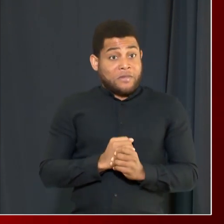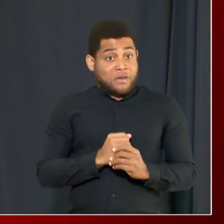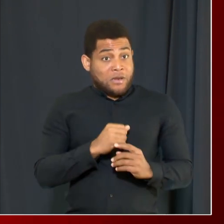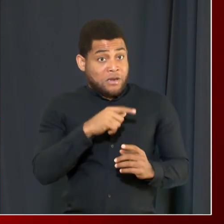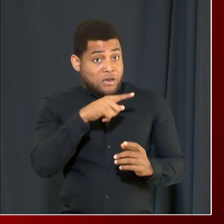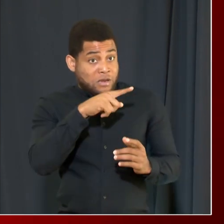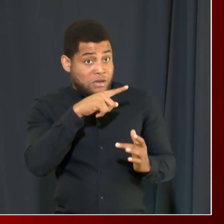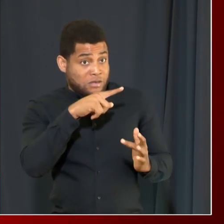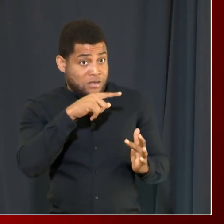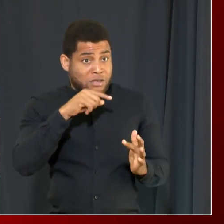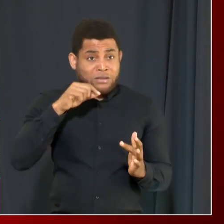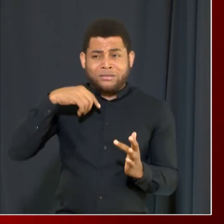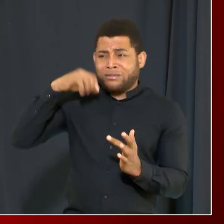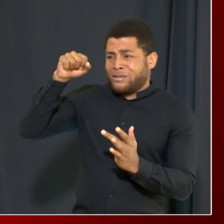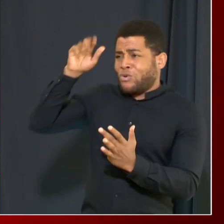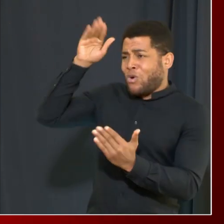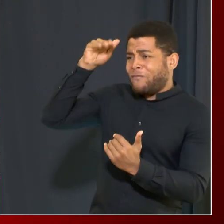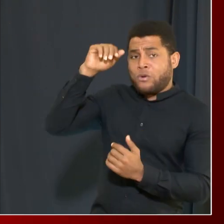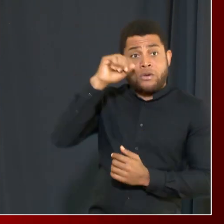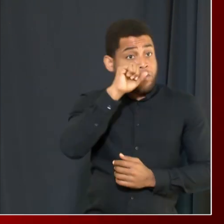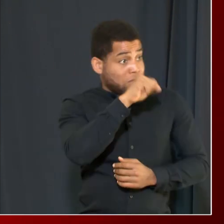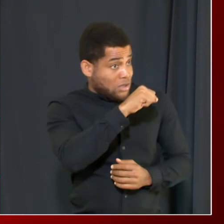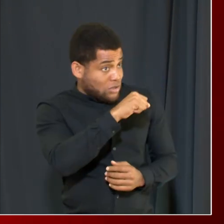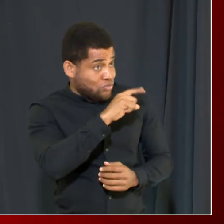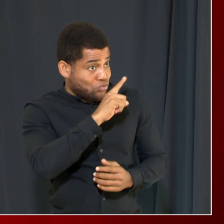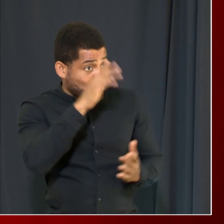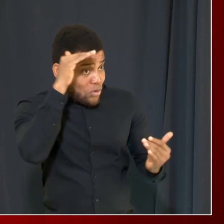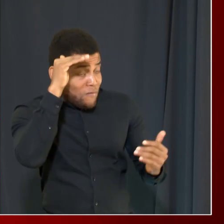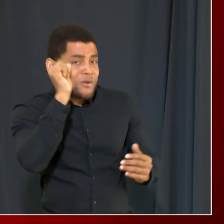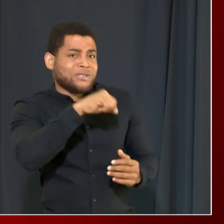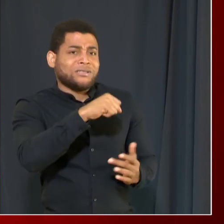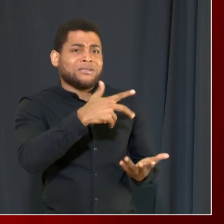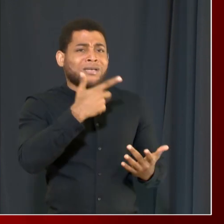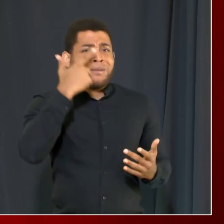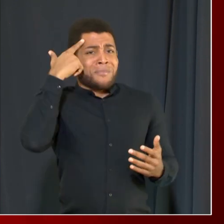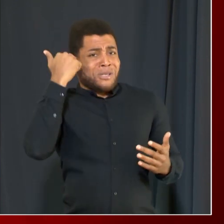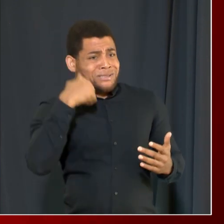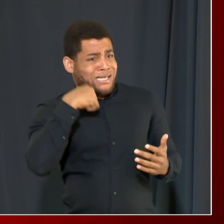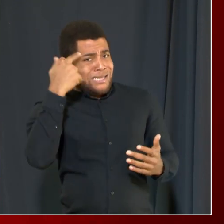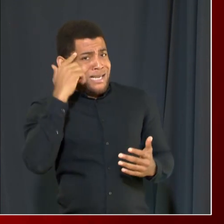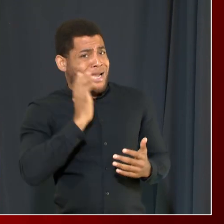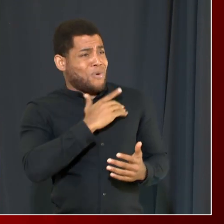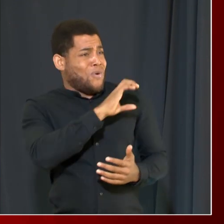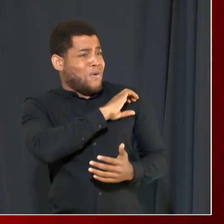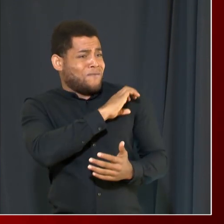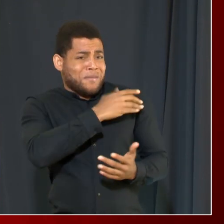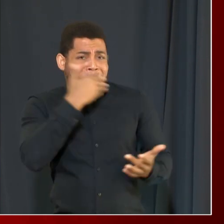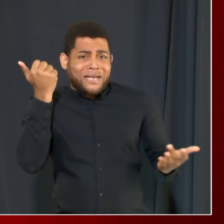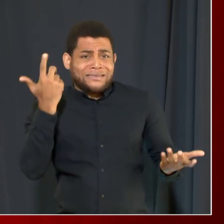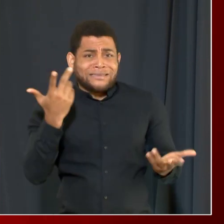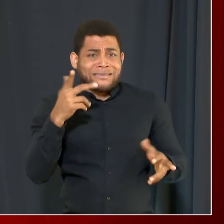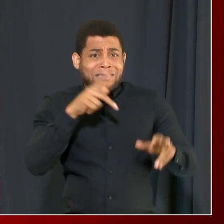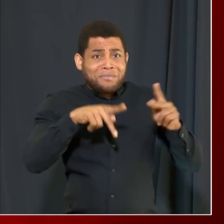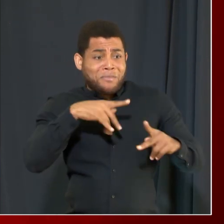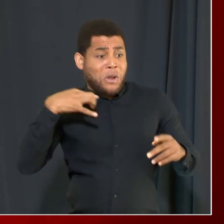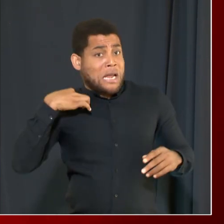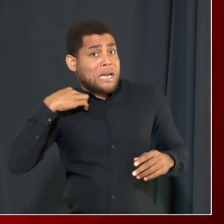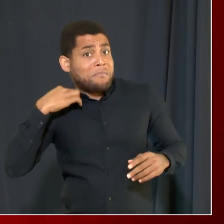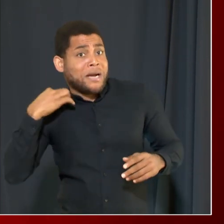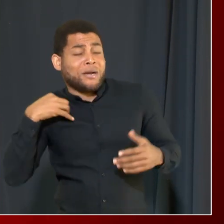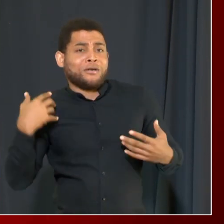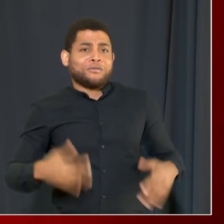Why? I'm very hopeful because I think, like I said before, our officers are our best candidates. I've had the opportunity